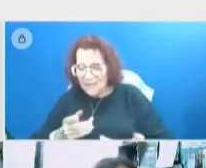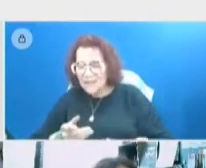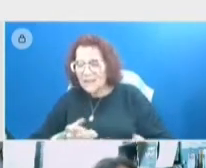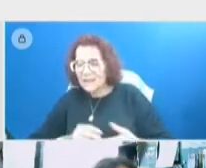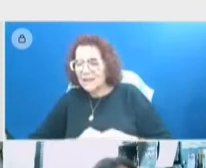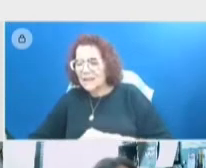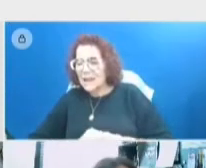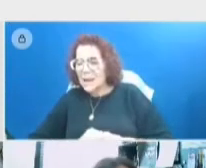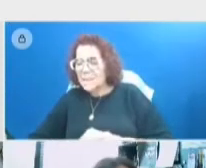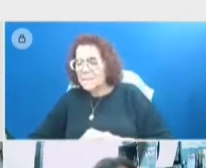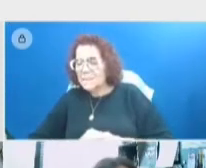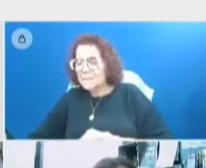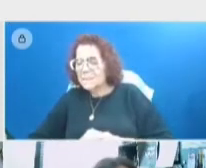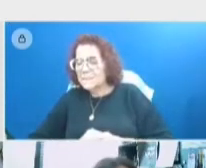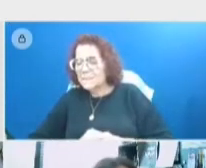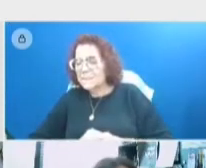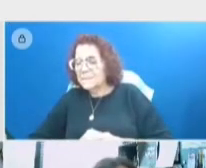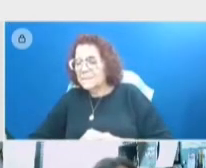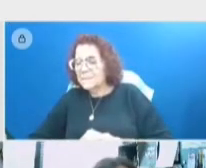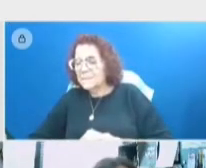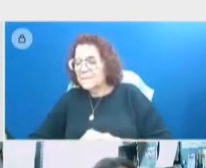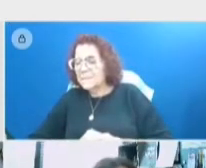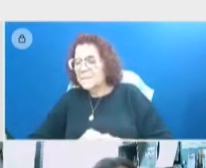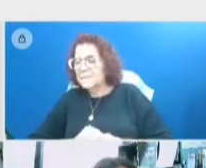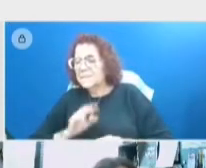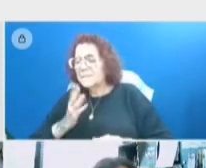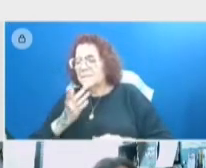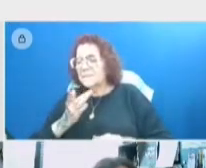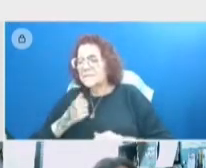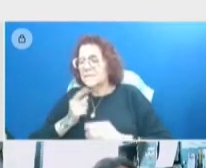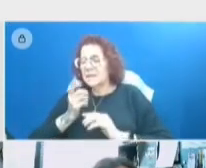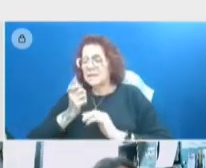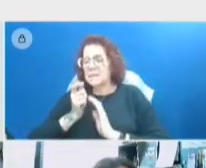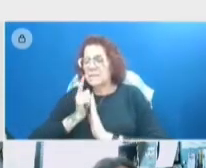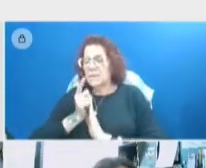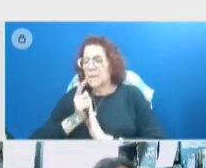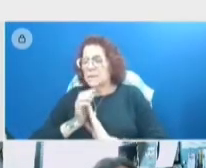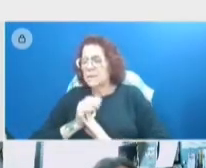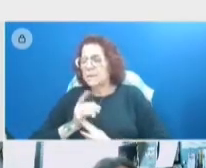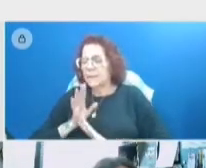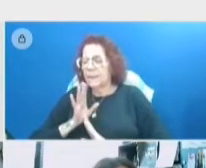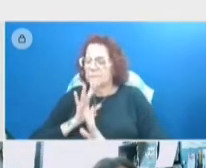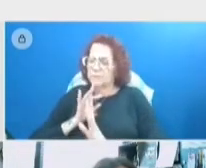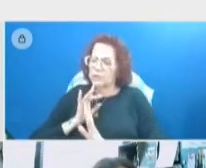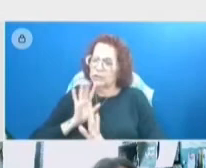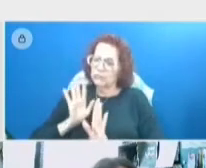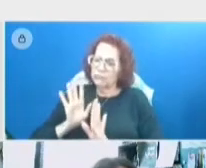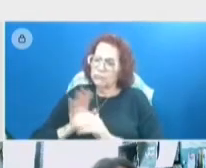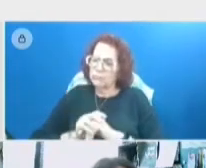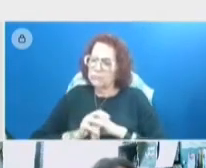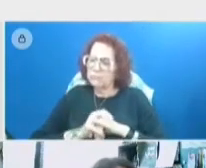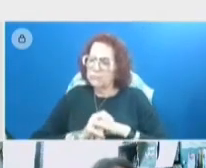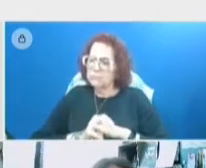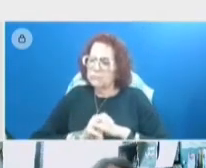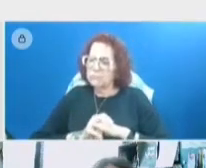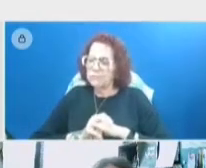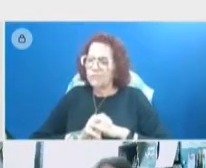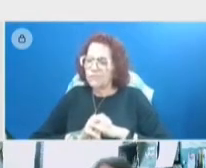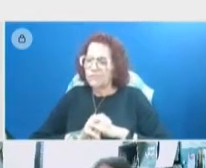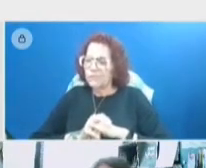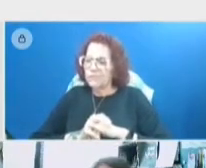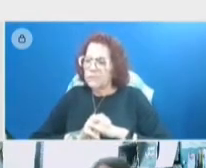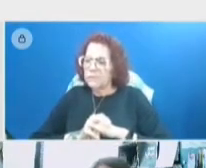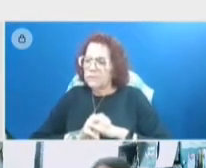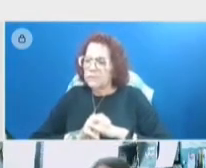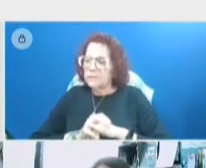If you give me a moment, Commissioner. Sure. There's the legislature put a bill in to